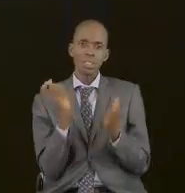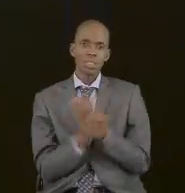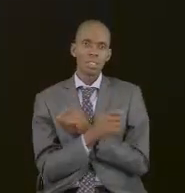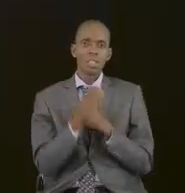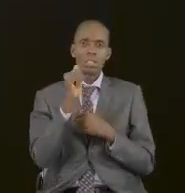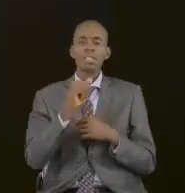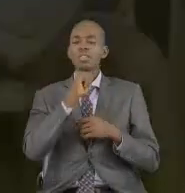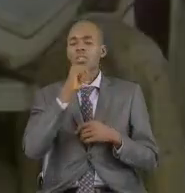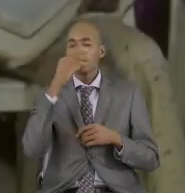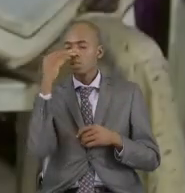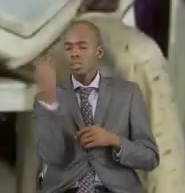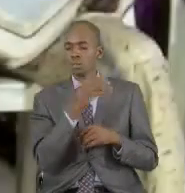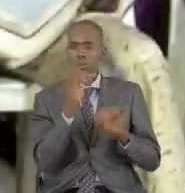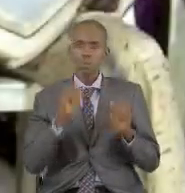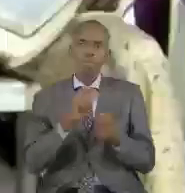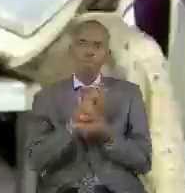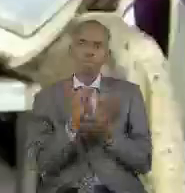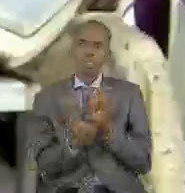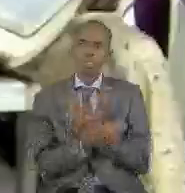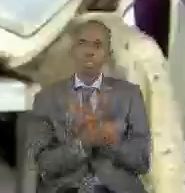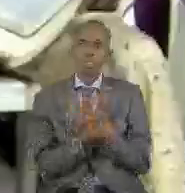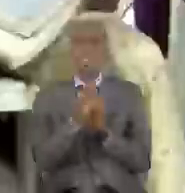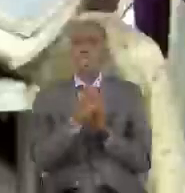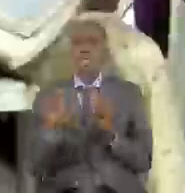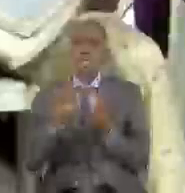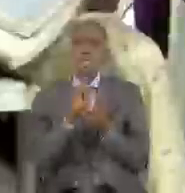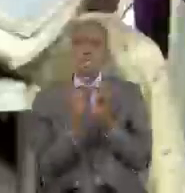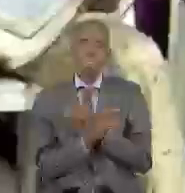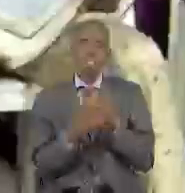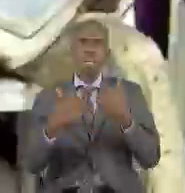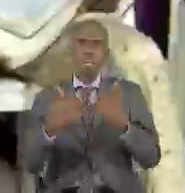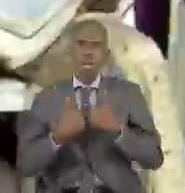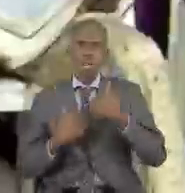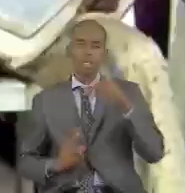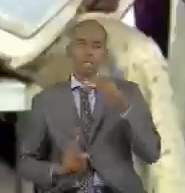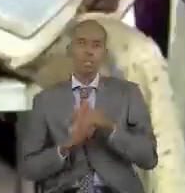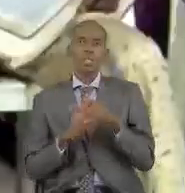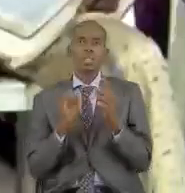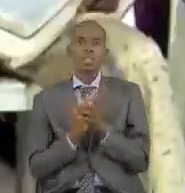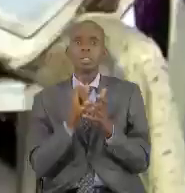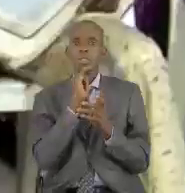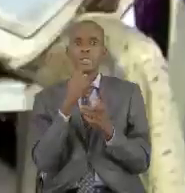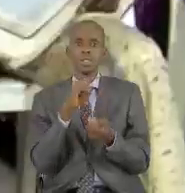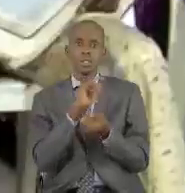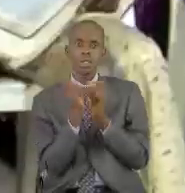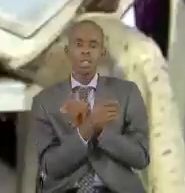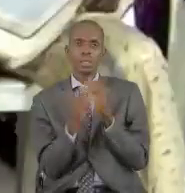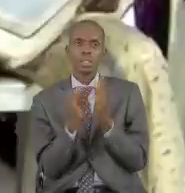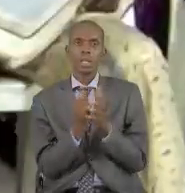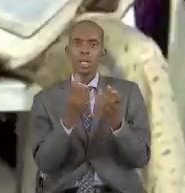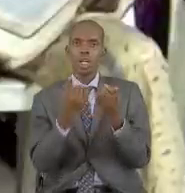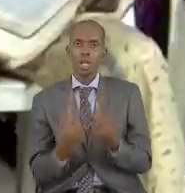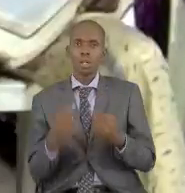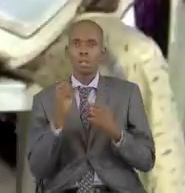indisputable conversion. A change had come. That's the change that comes when